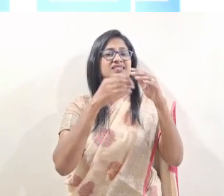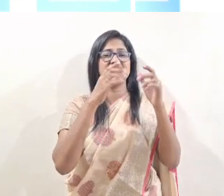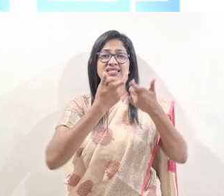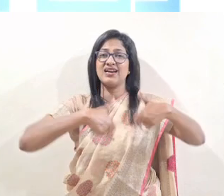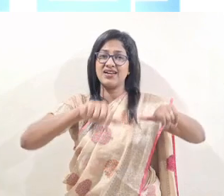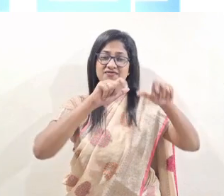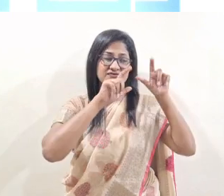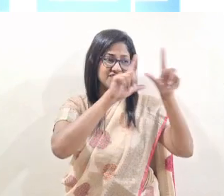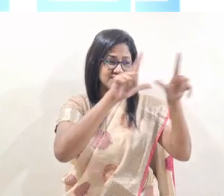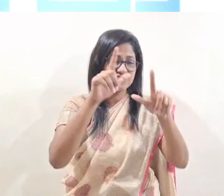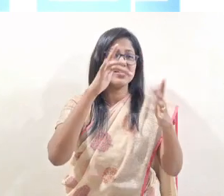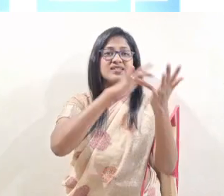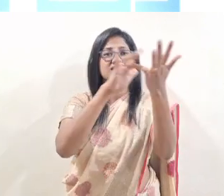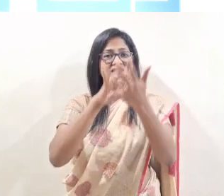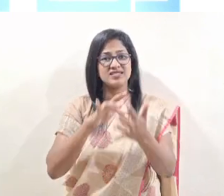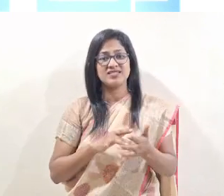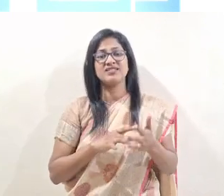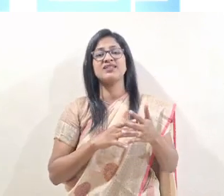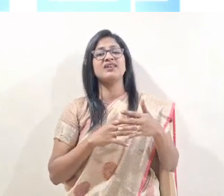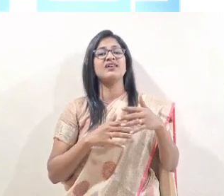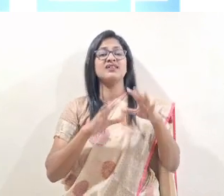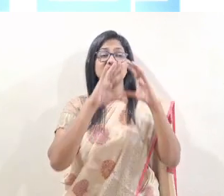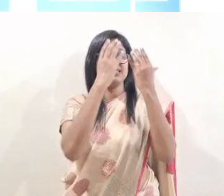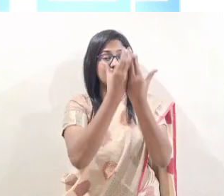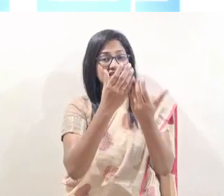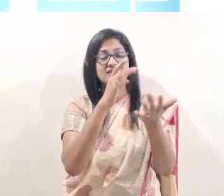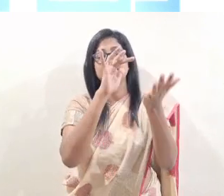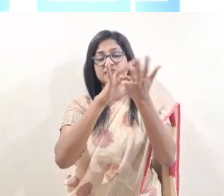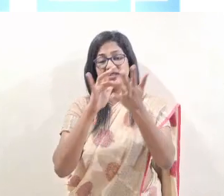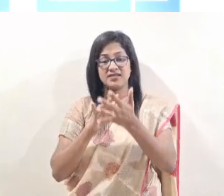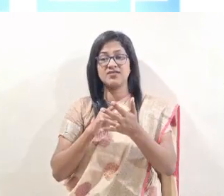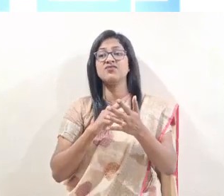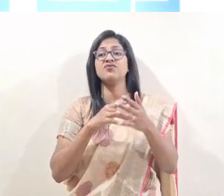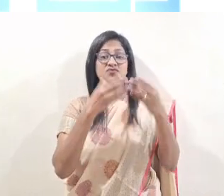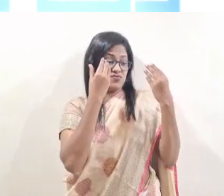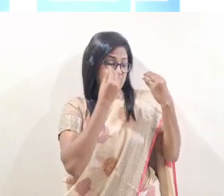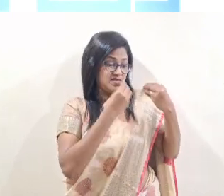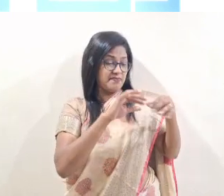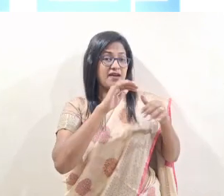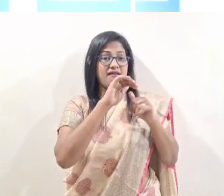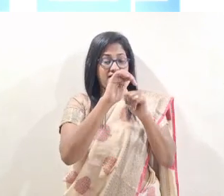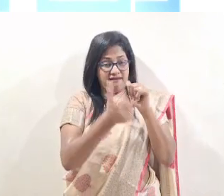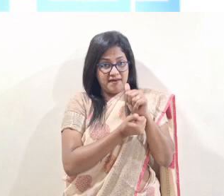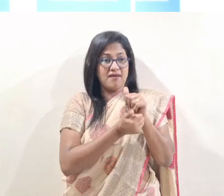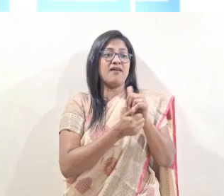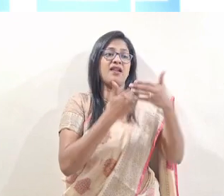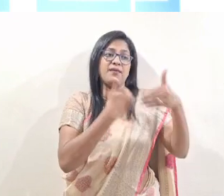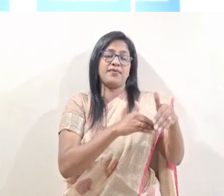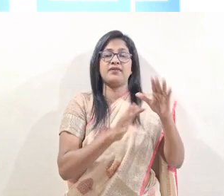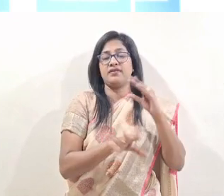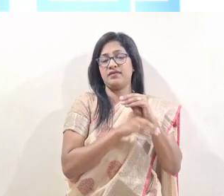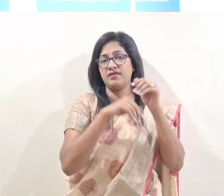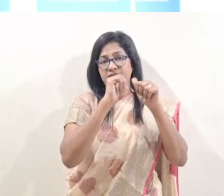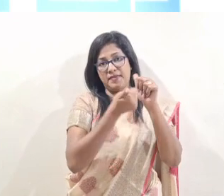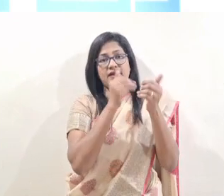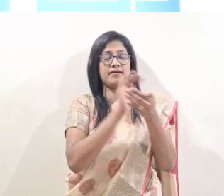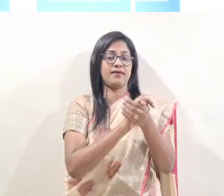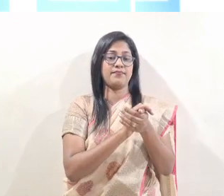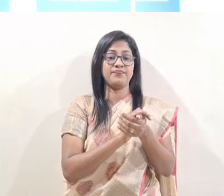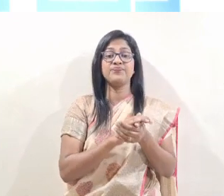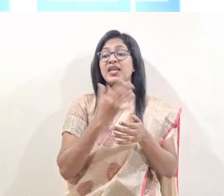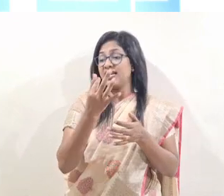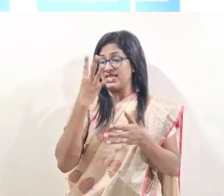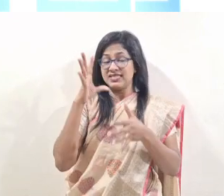convention centers or stadiums or places. So we need to keep spare capacity. When you're talking about